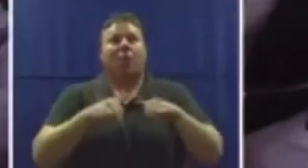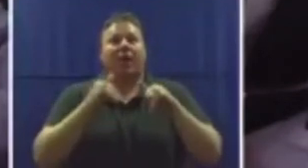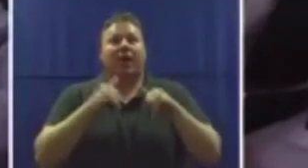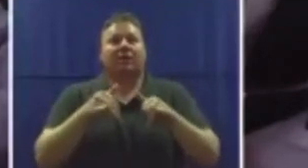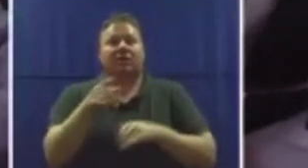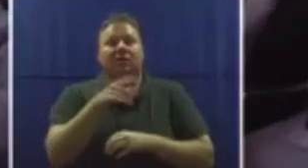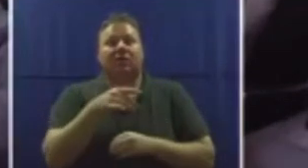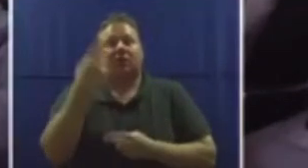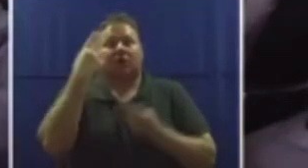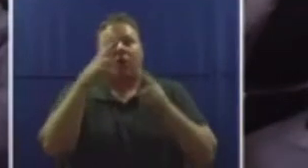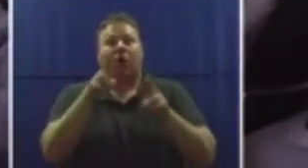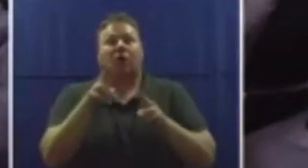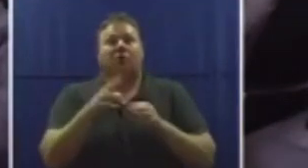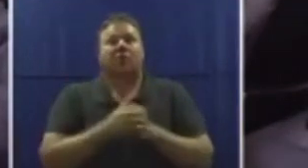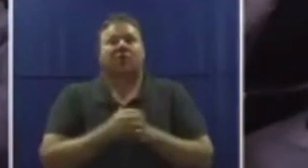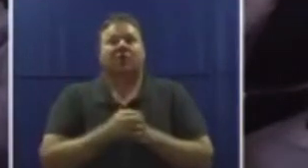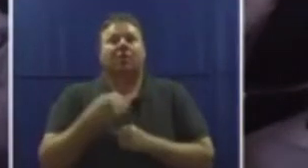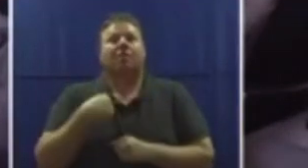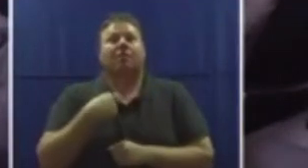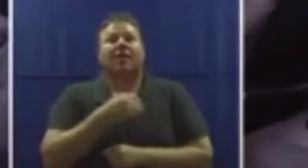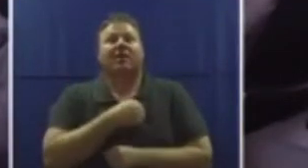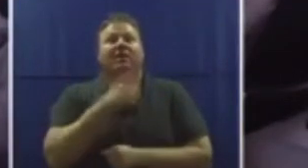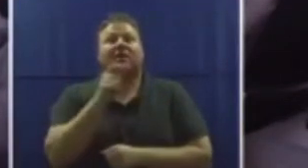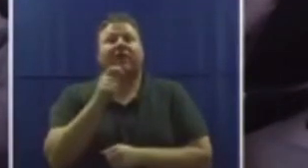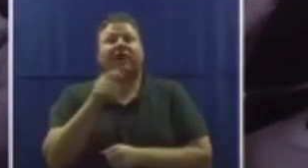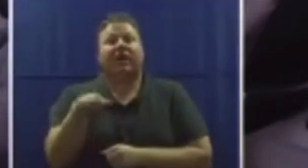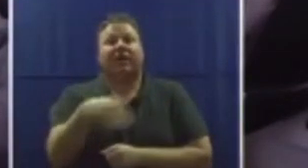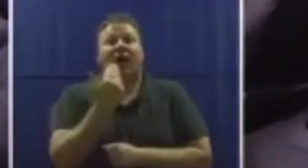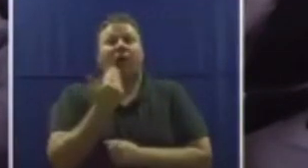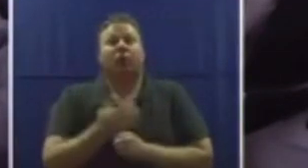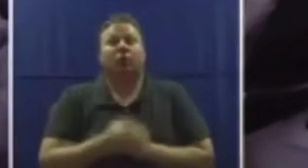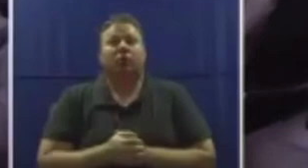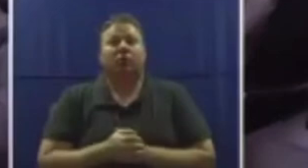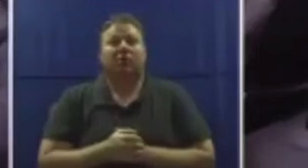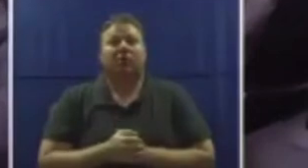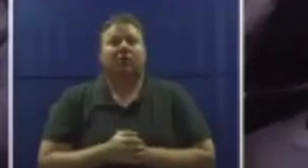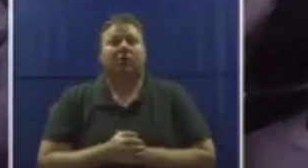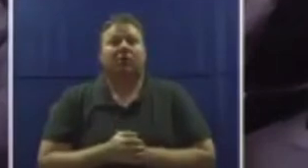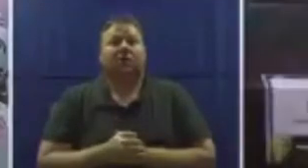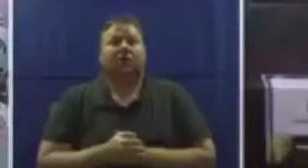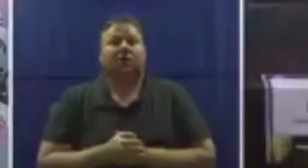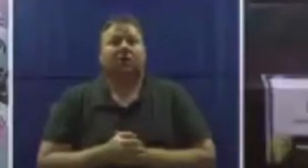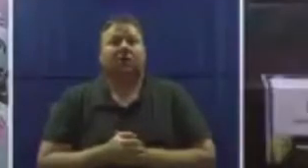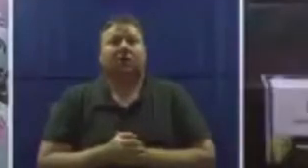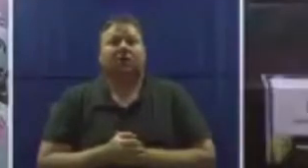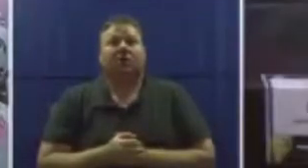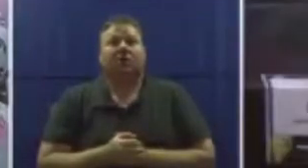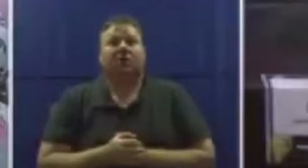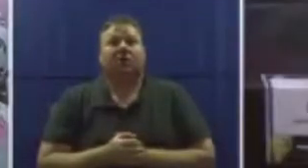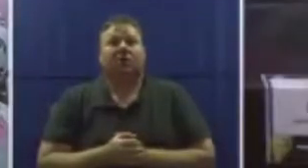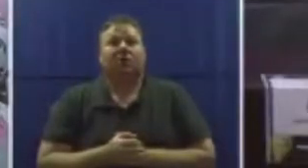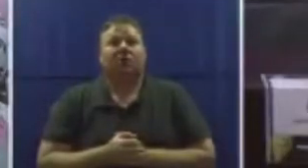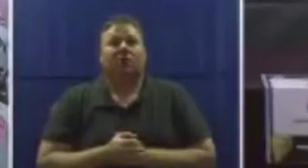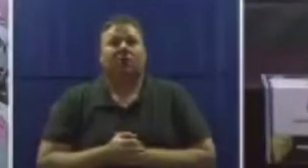for the honorable member Tafeni to leave the house. Actually,